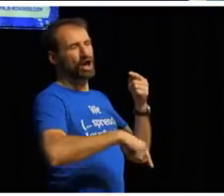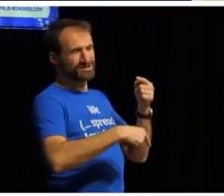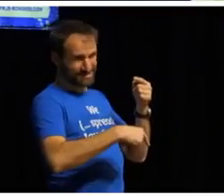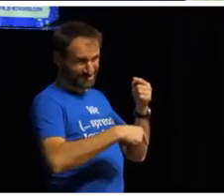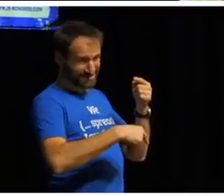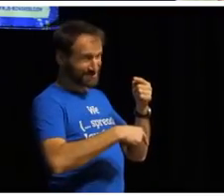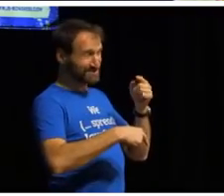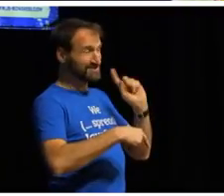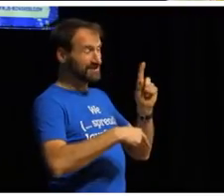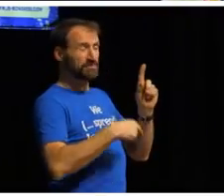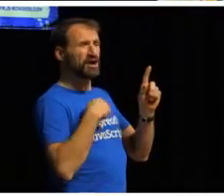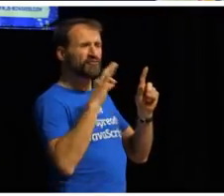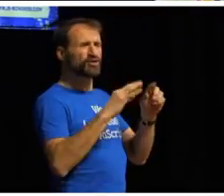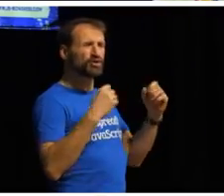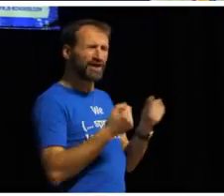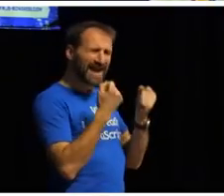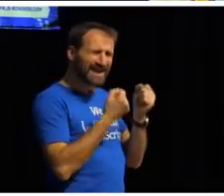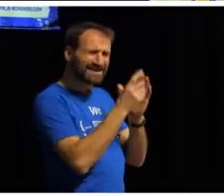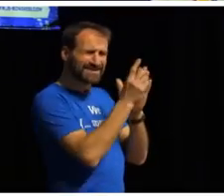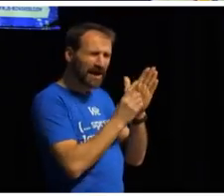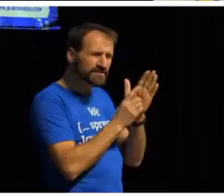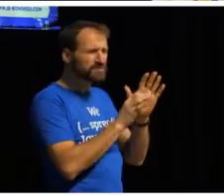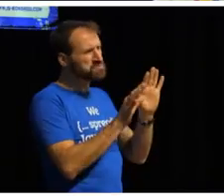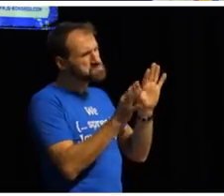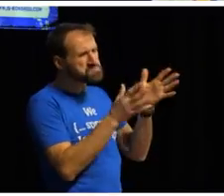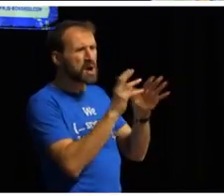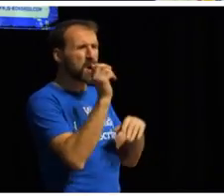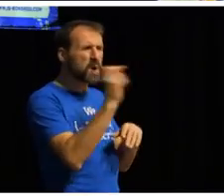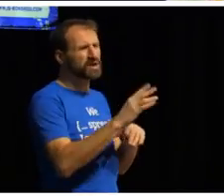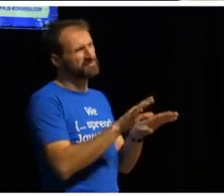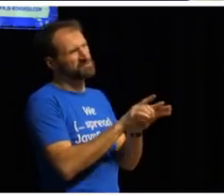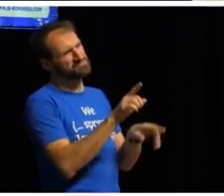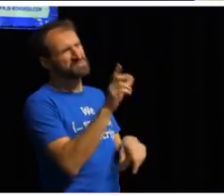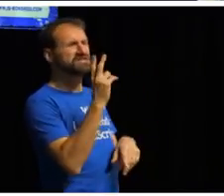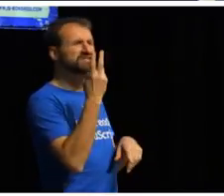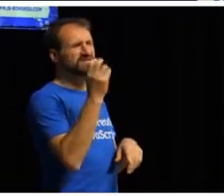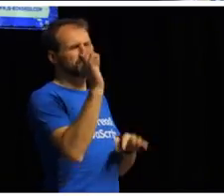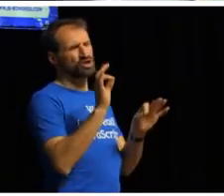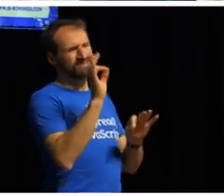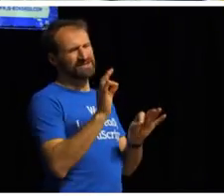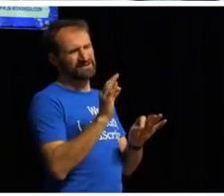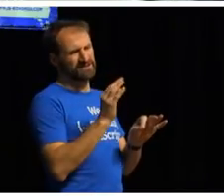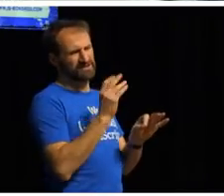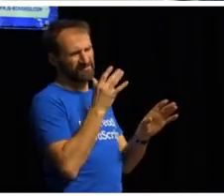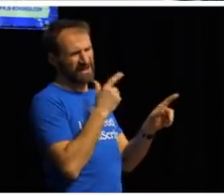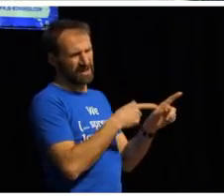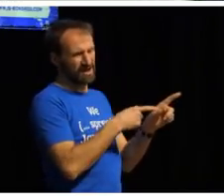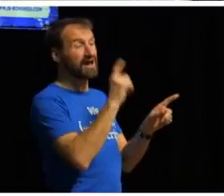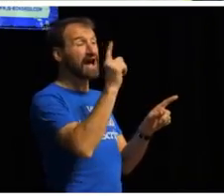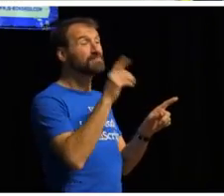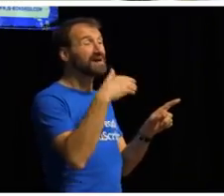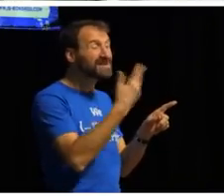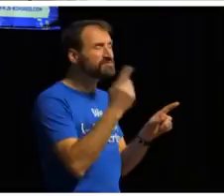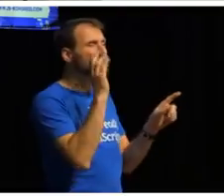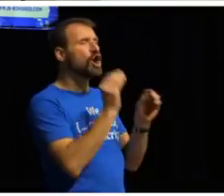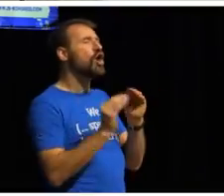it did okay, like 20% wrong, but it it did something that's called overfitting. That means it's